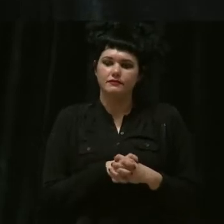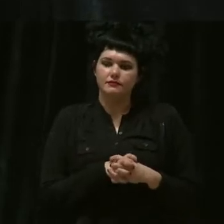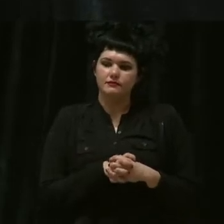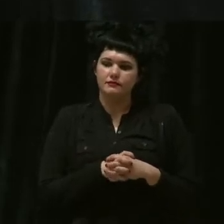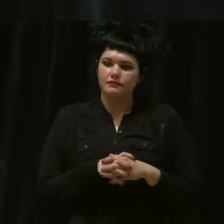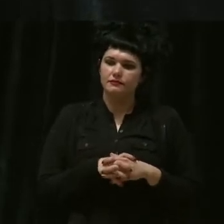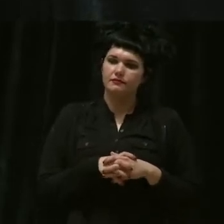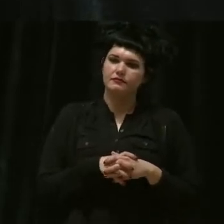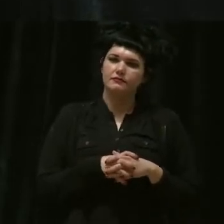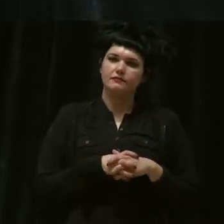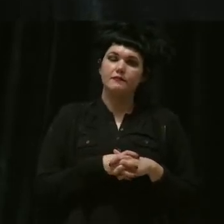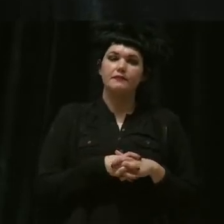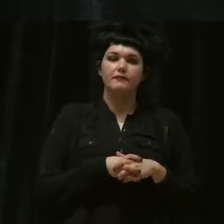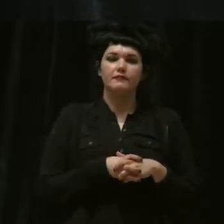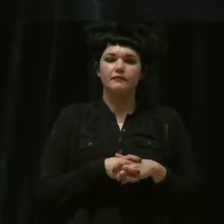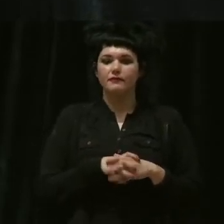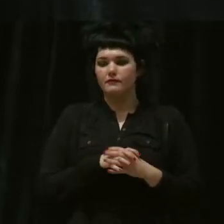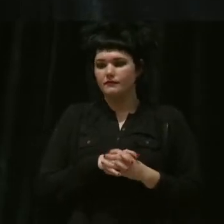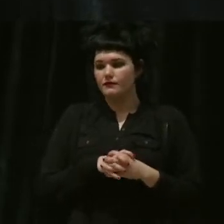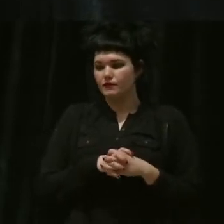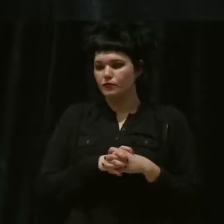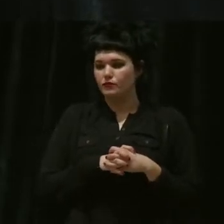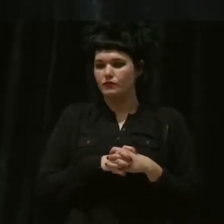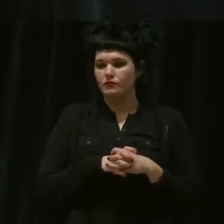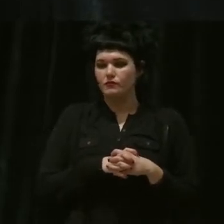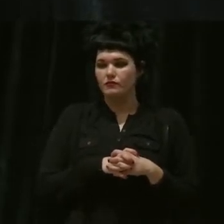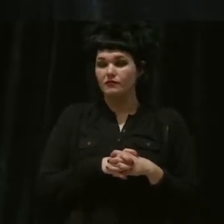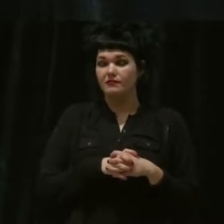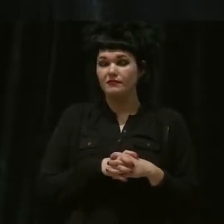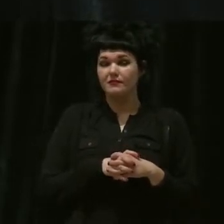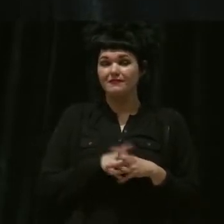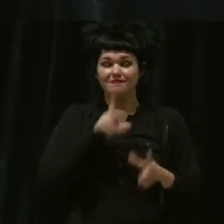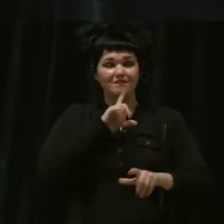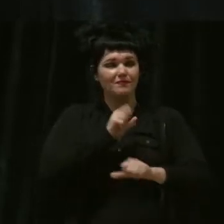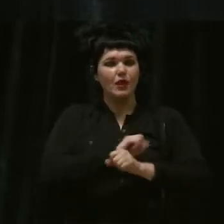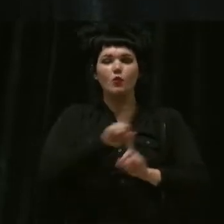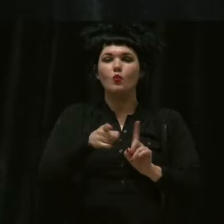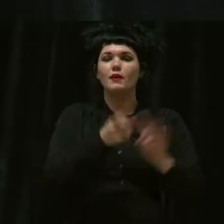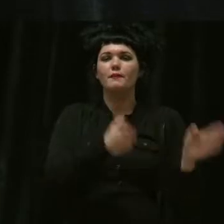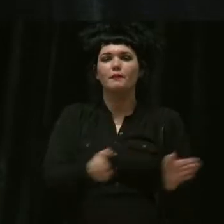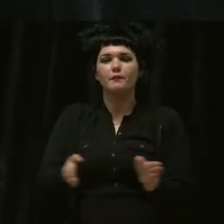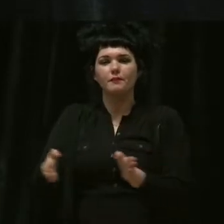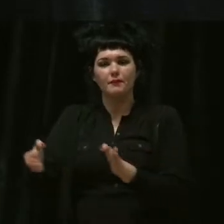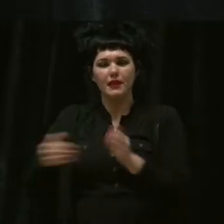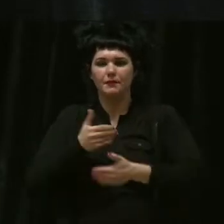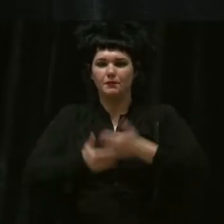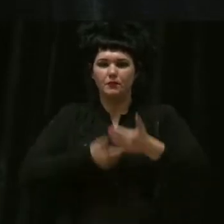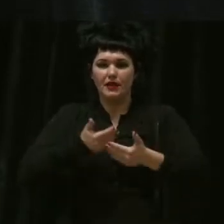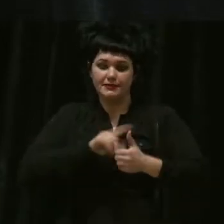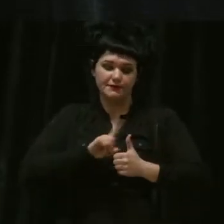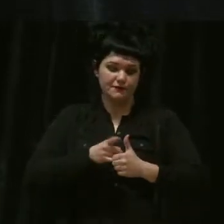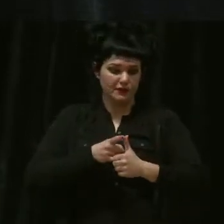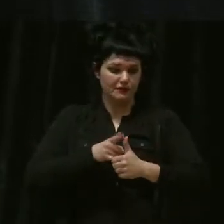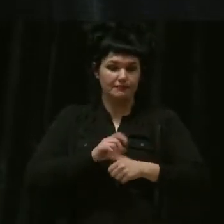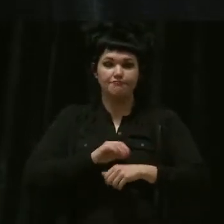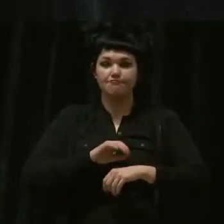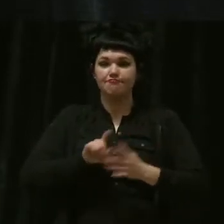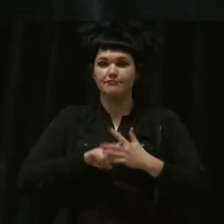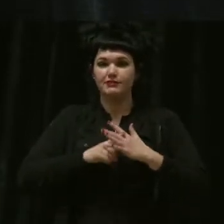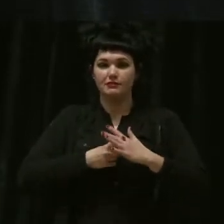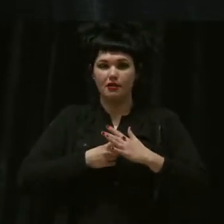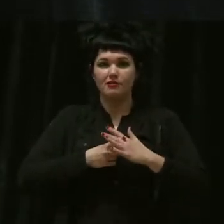In fact, when we started this planning process, DEI was actually the